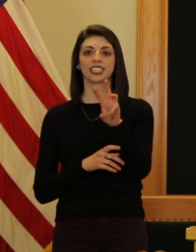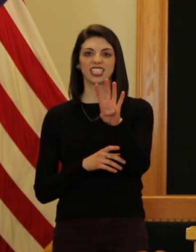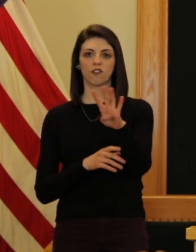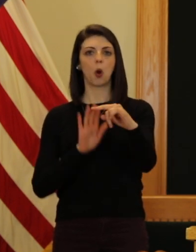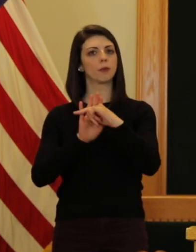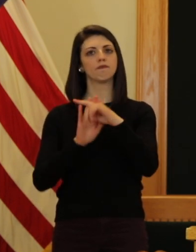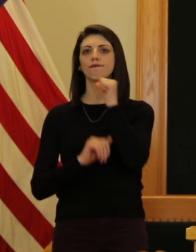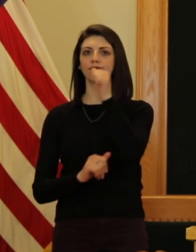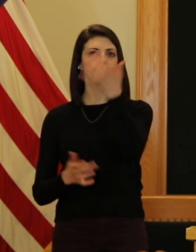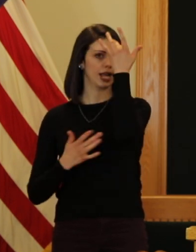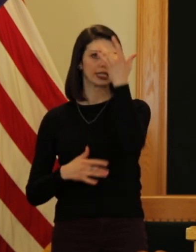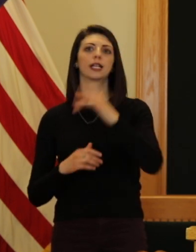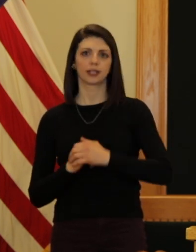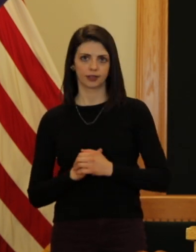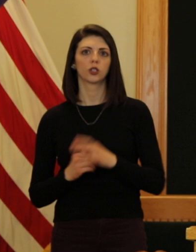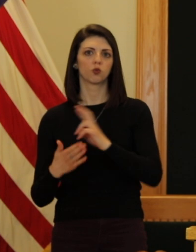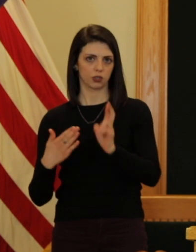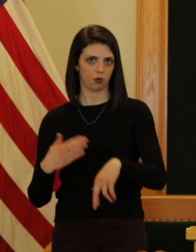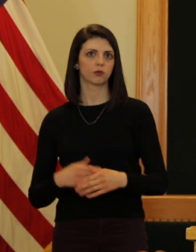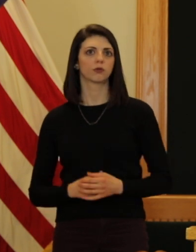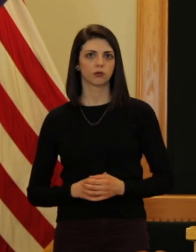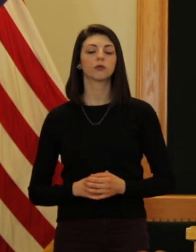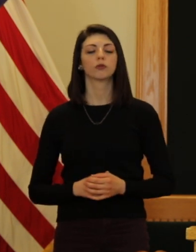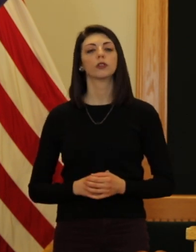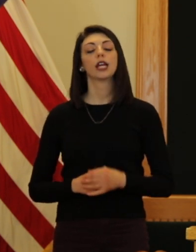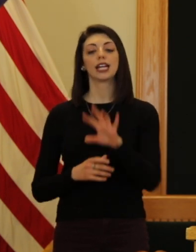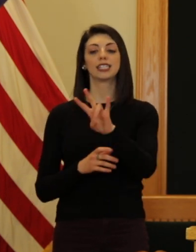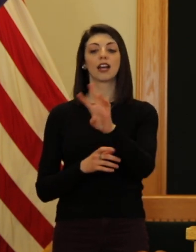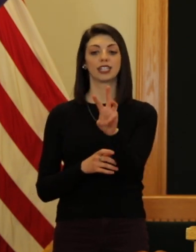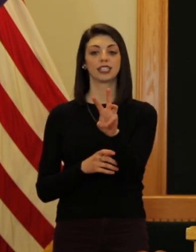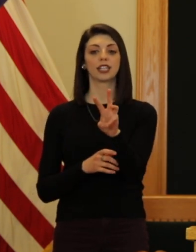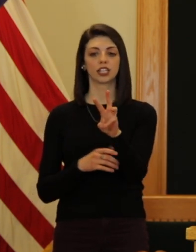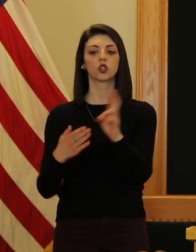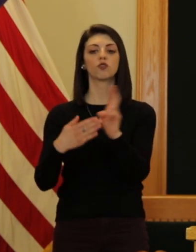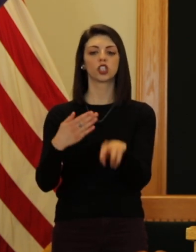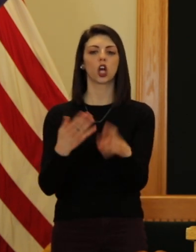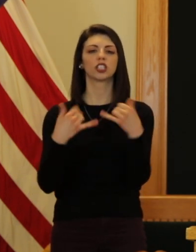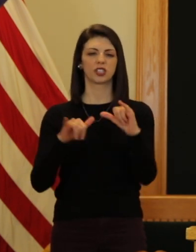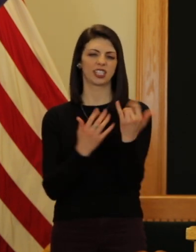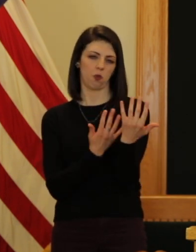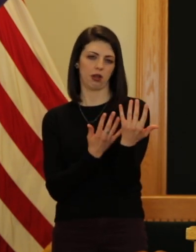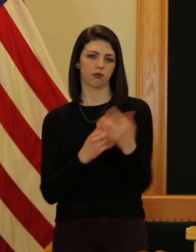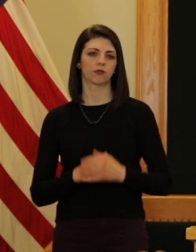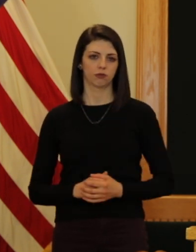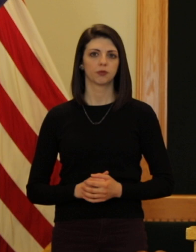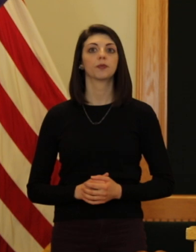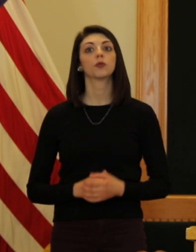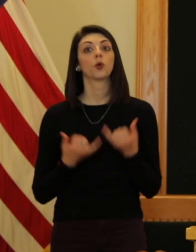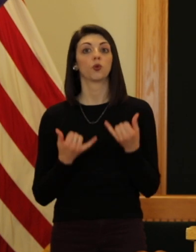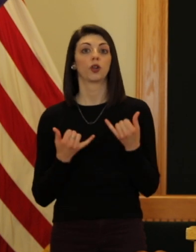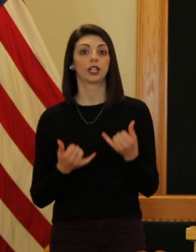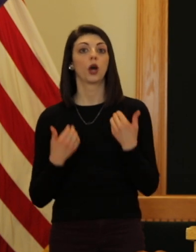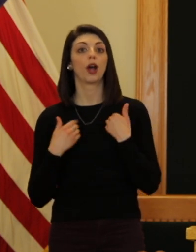764 negative test results have been returned, and 76 results are still pending. Currently,